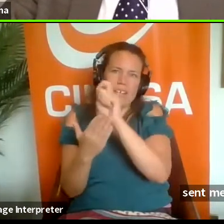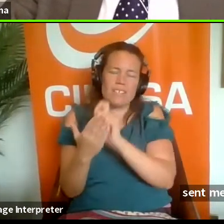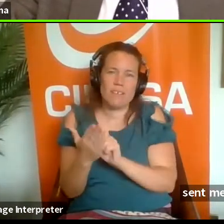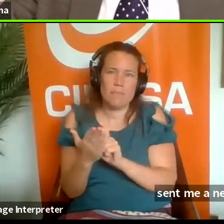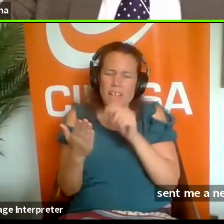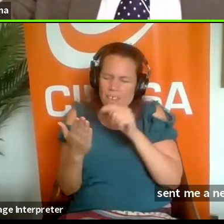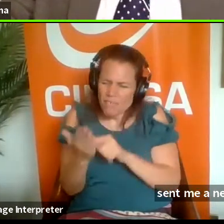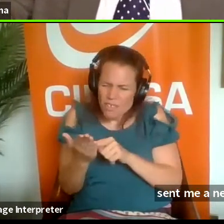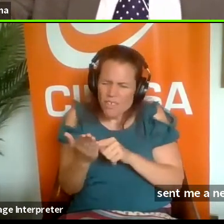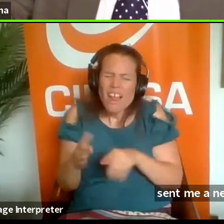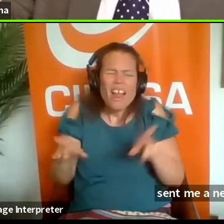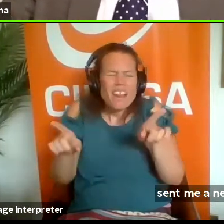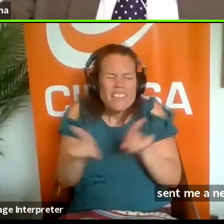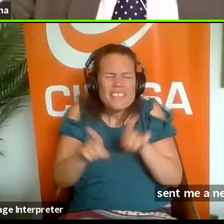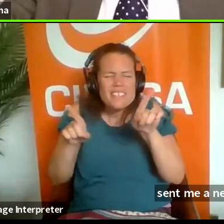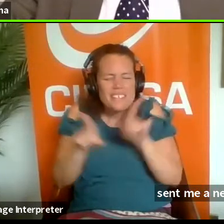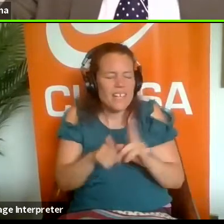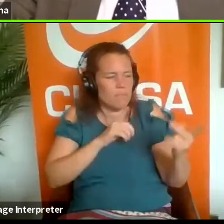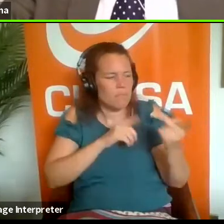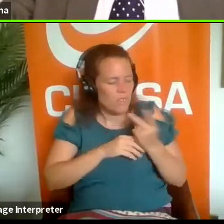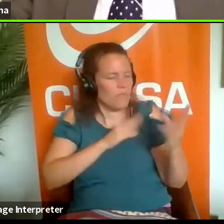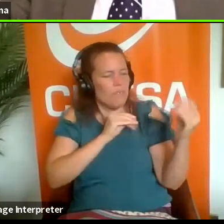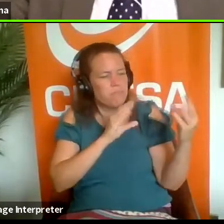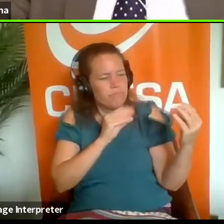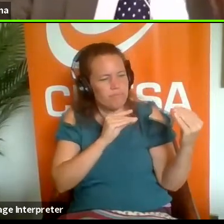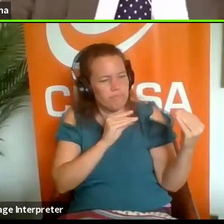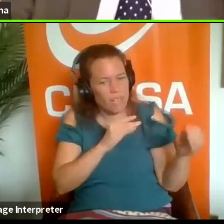our conversation. My goodness, that